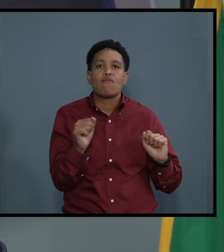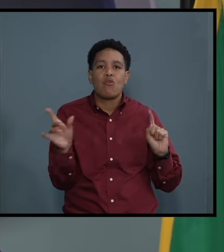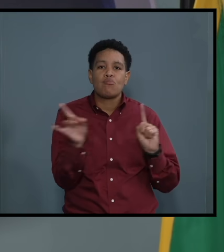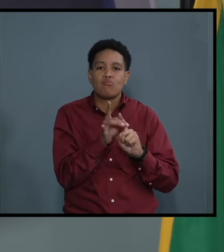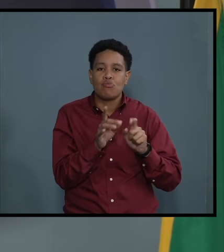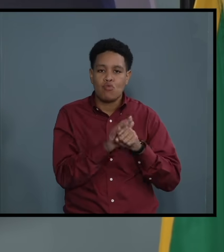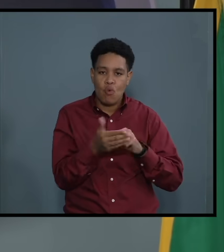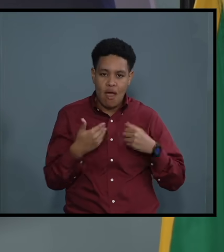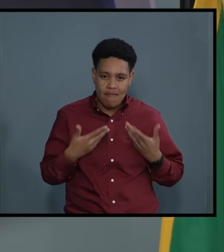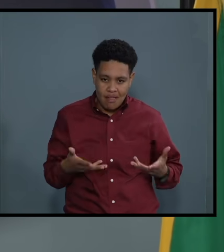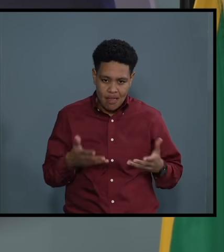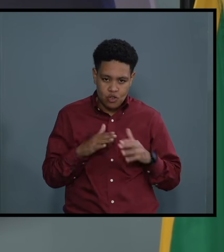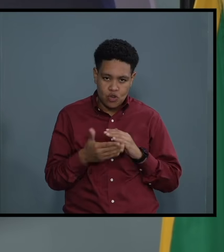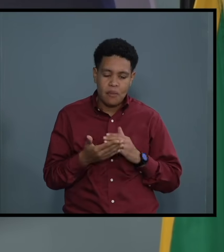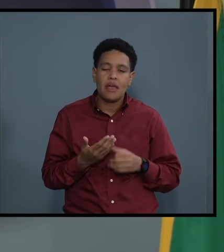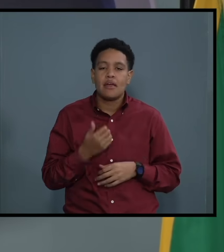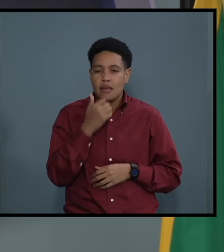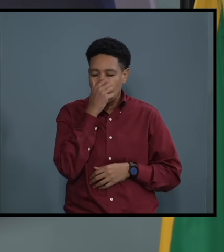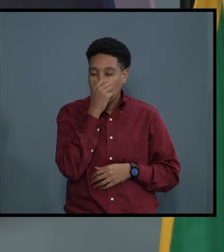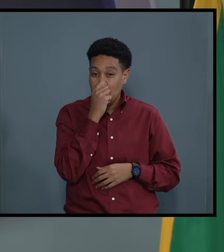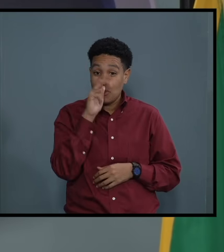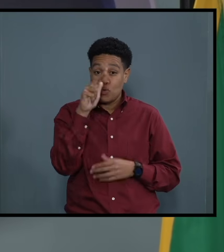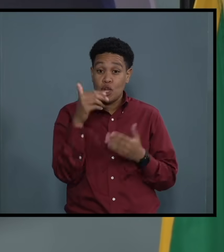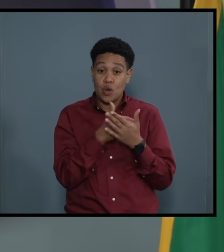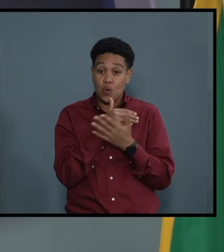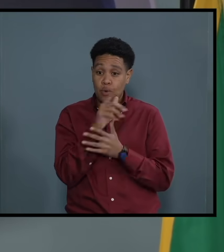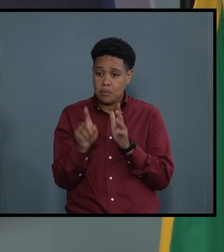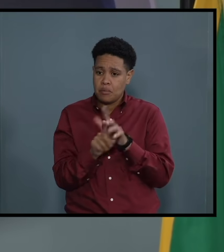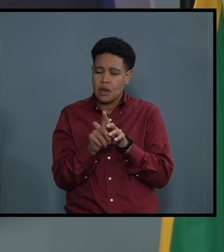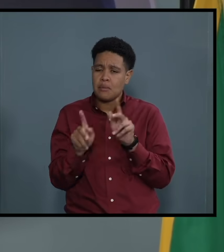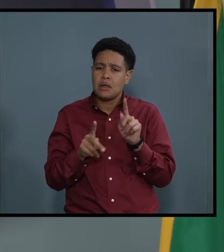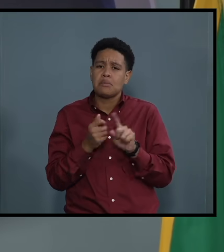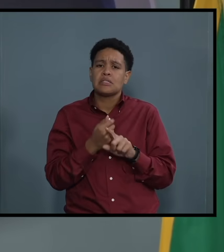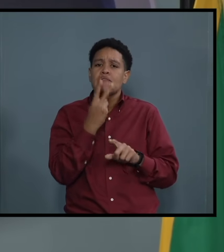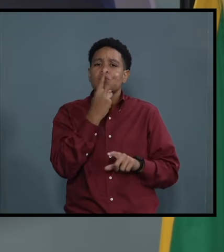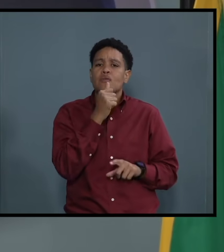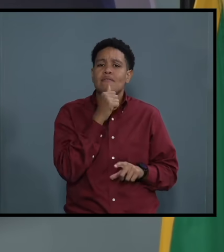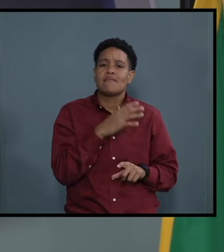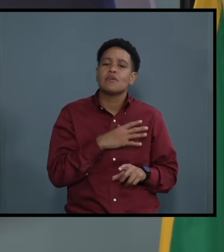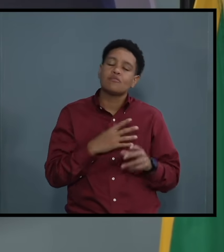the island. The three new cases are